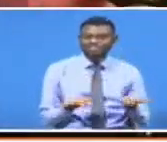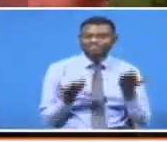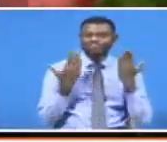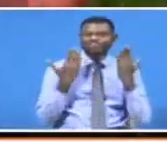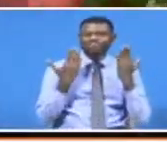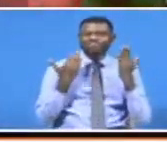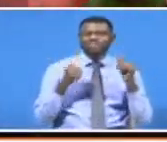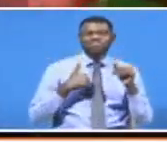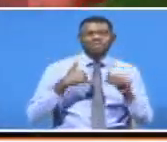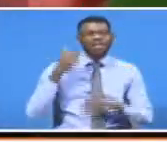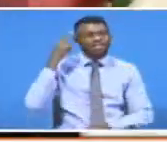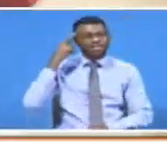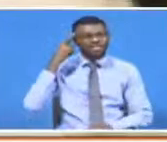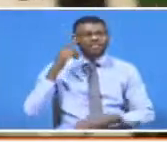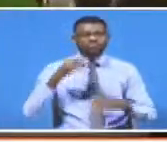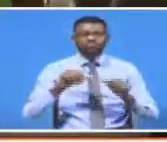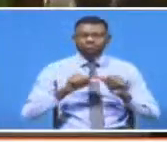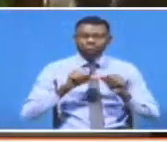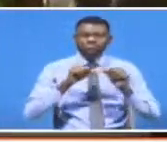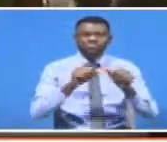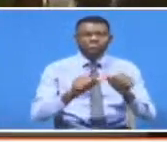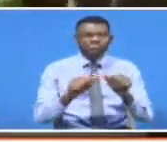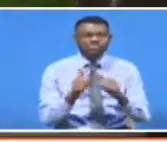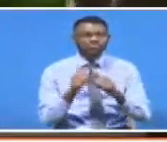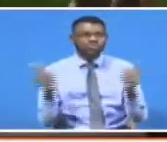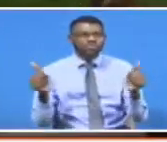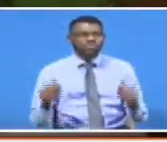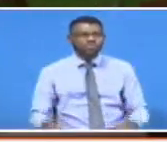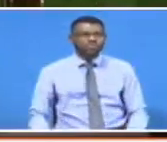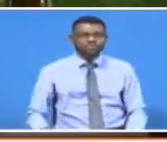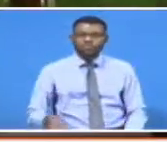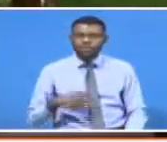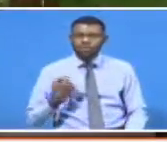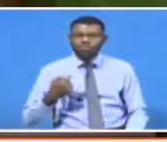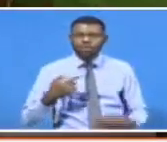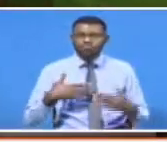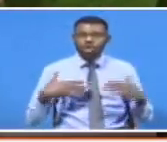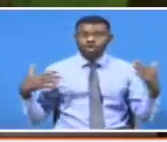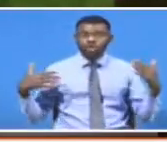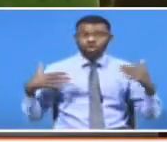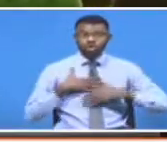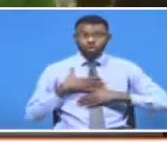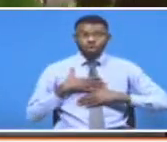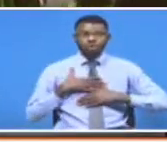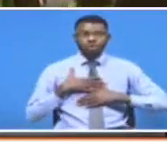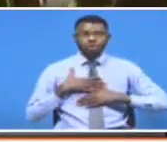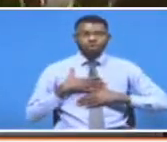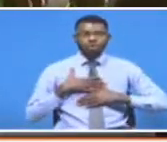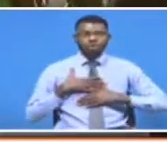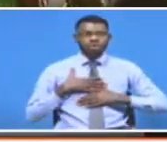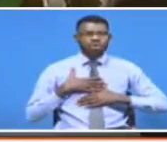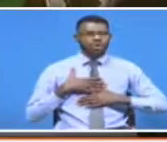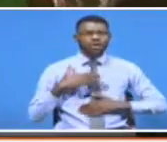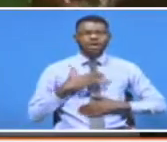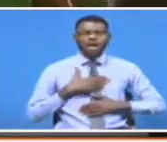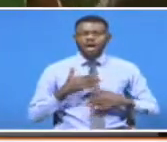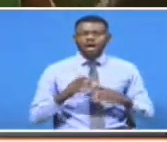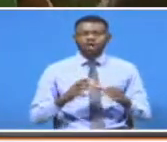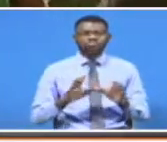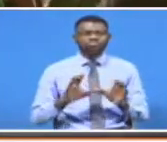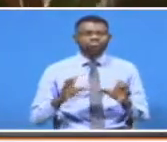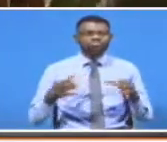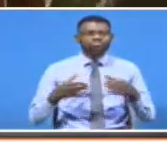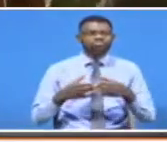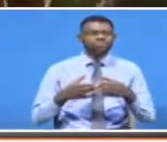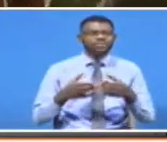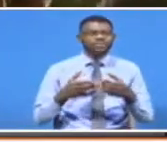nafikiri wataendelea vizuri. Tulishtuka sana kusikia uamuzi wa chama chetu cha kandanda cha Kenya